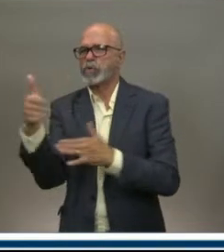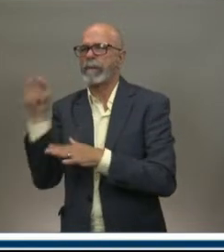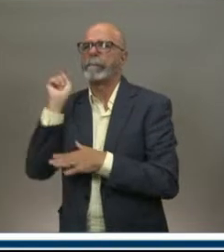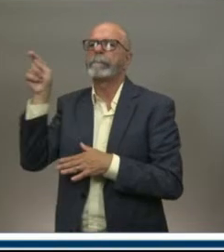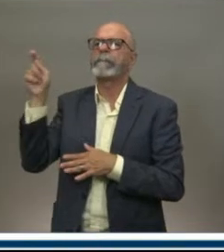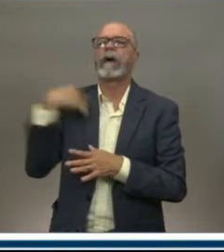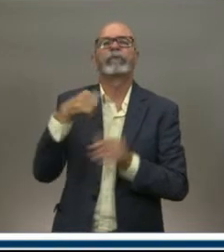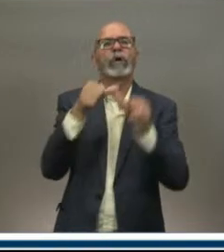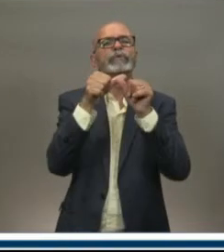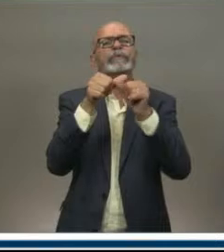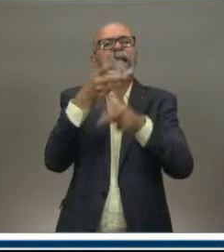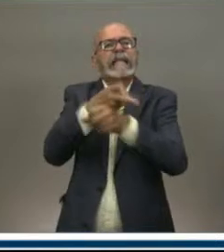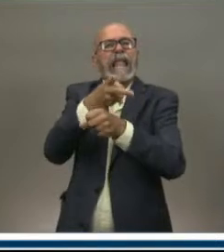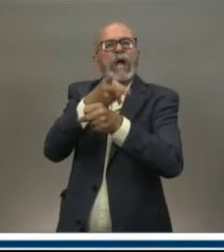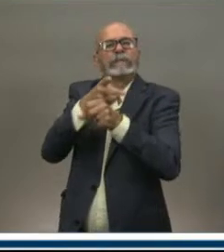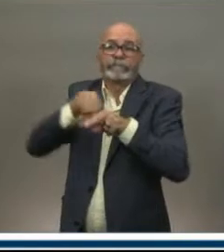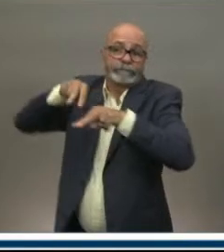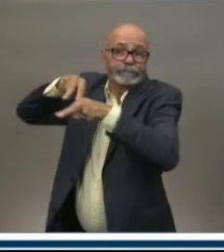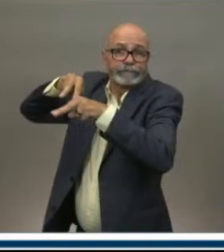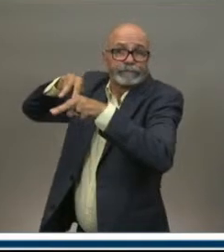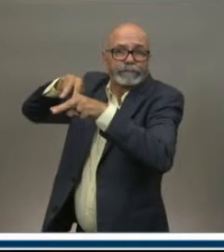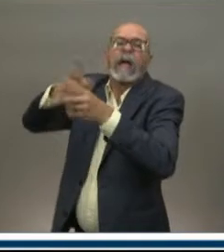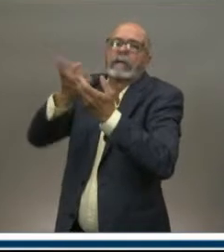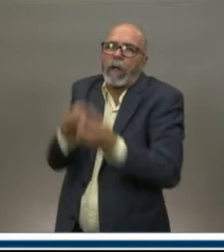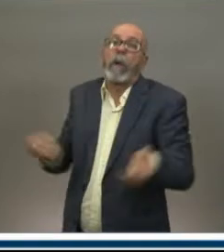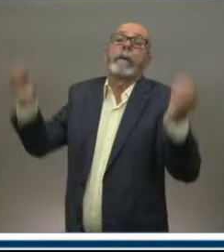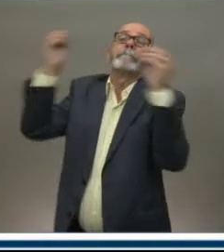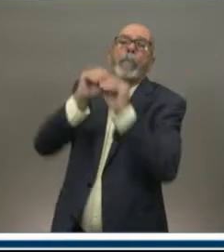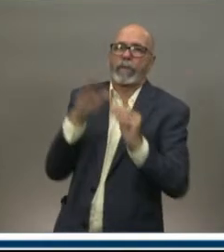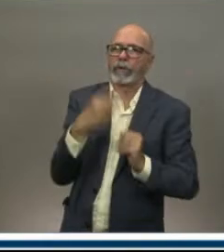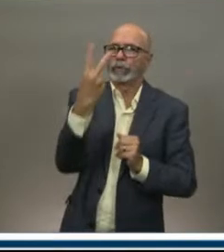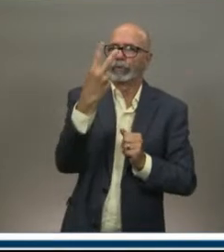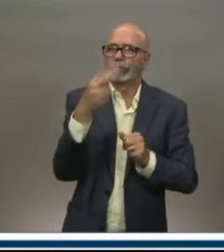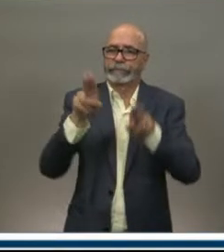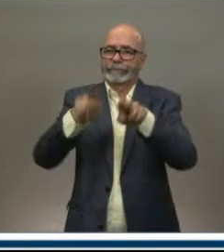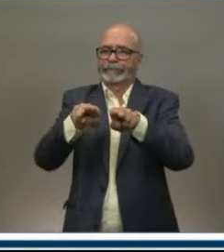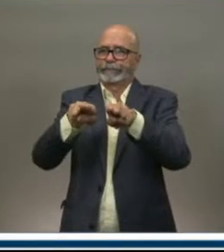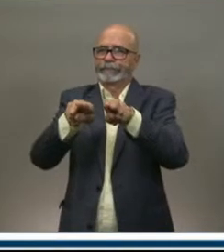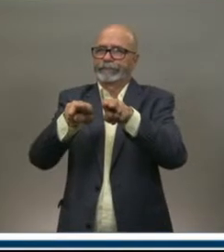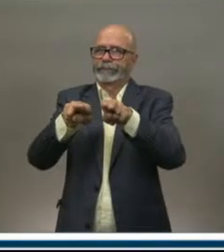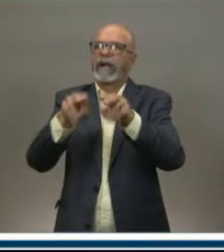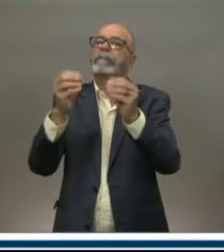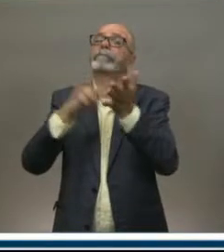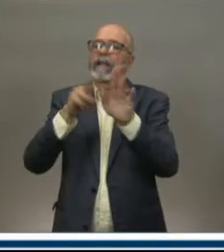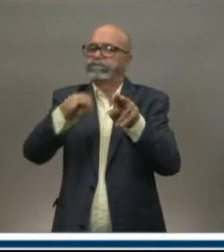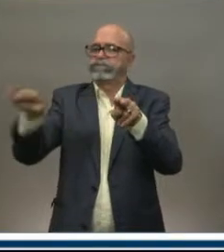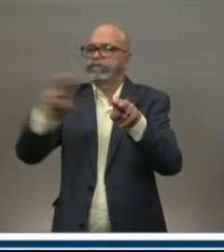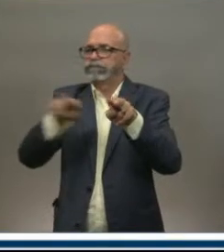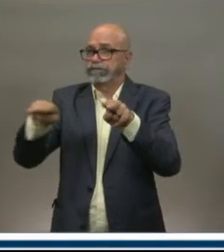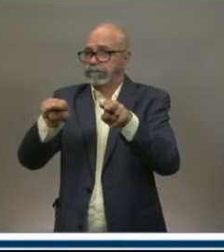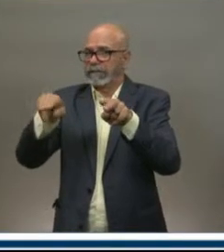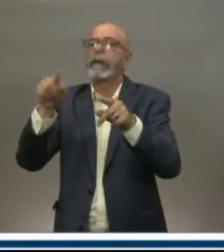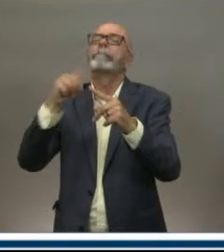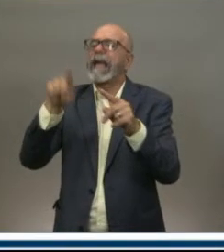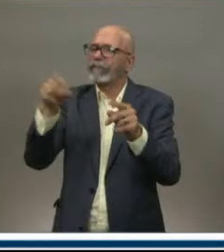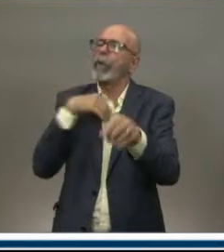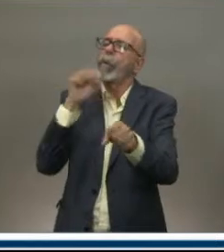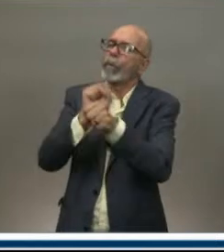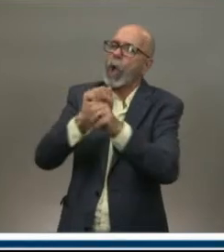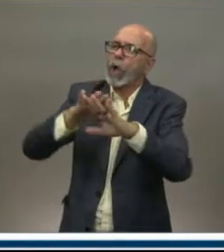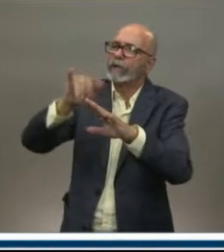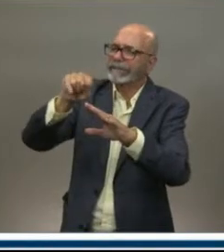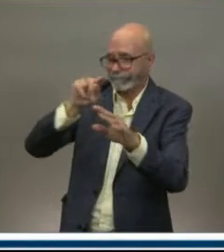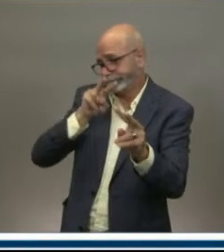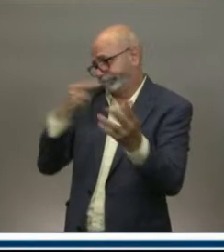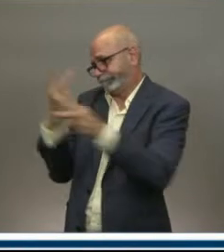that have more than two beds in those rooms, and we'll be working to bring our entire sector to